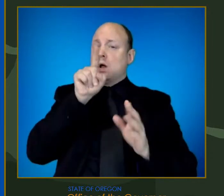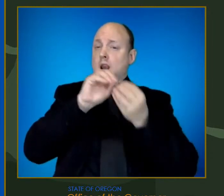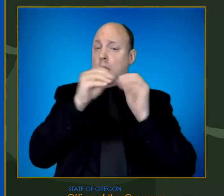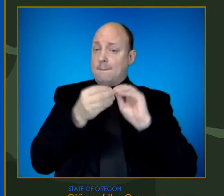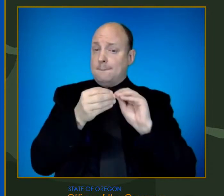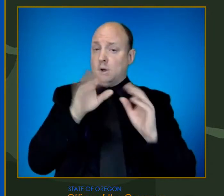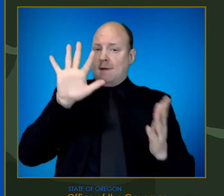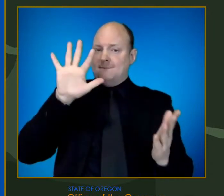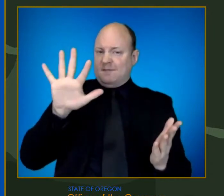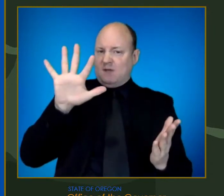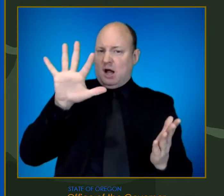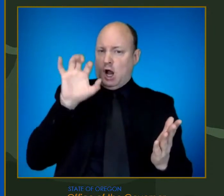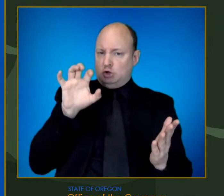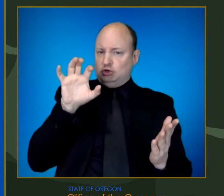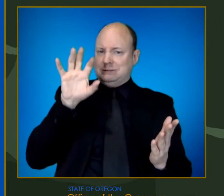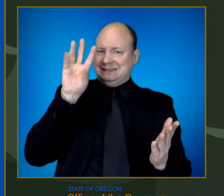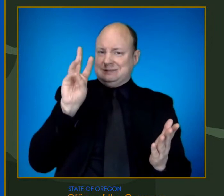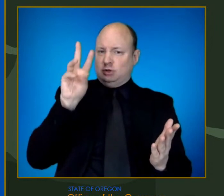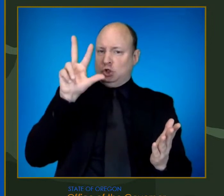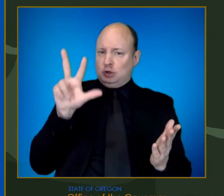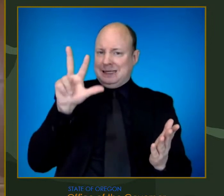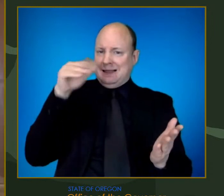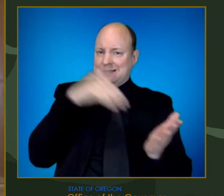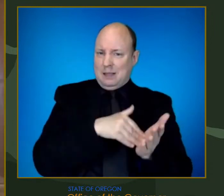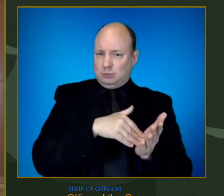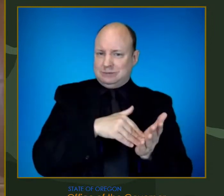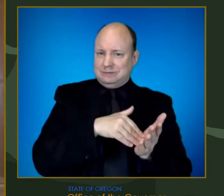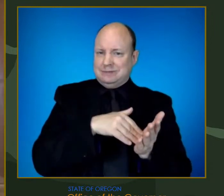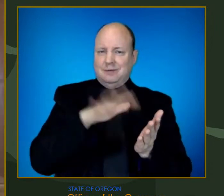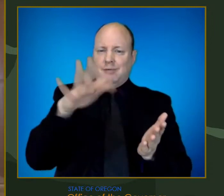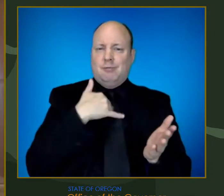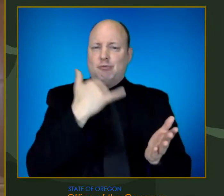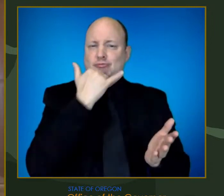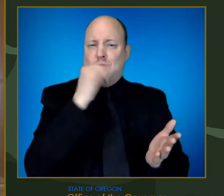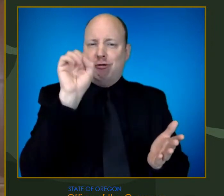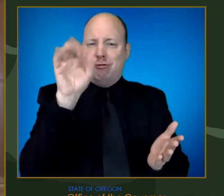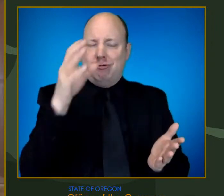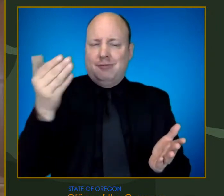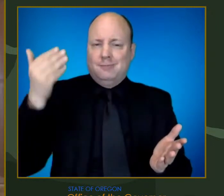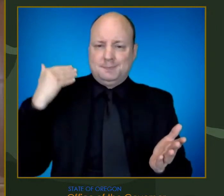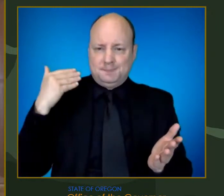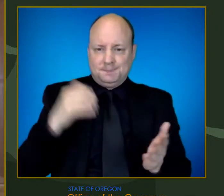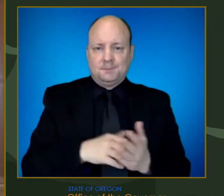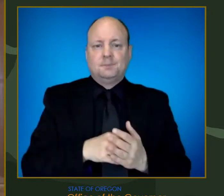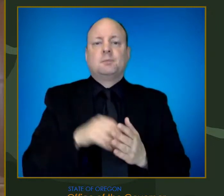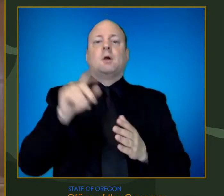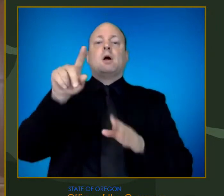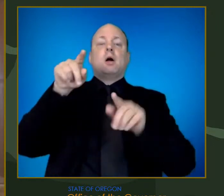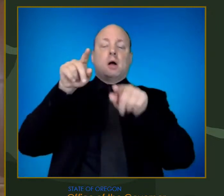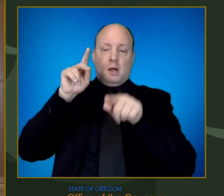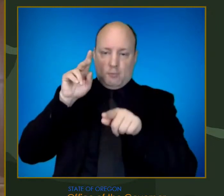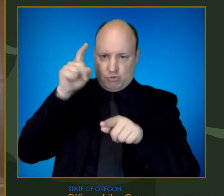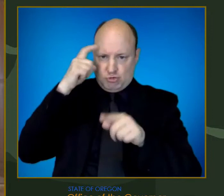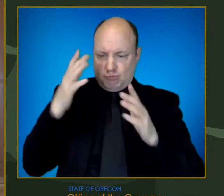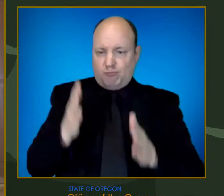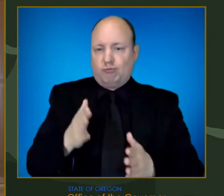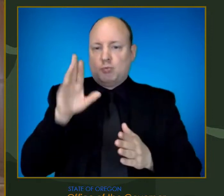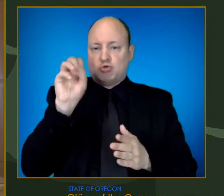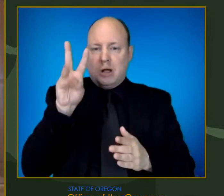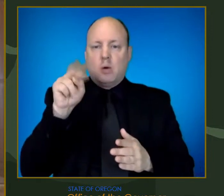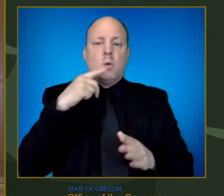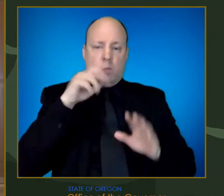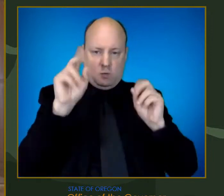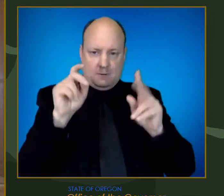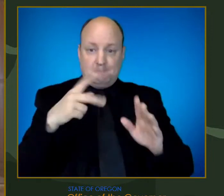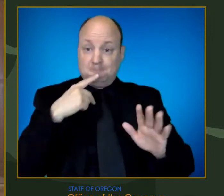563,370. Apologize for the mistake. Thank you, Director Allen. With that, we're ready for questions. Liz, do you want to take the cue, please?